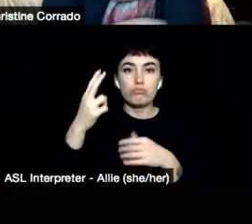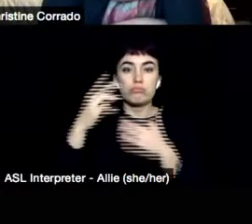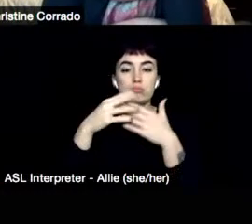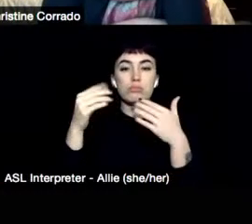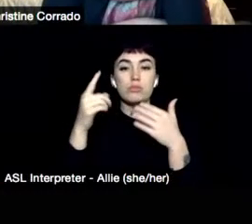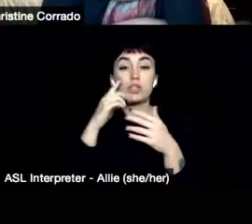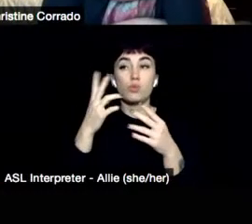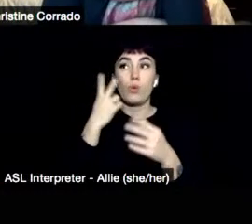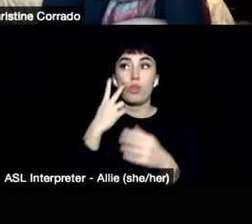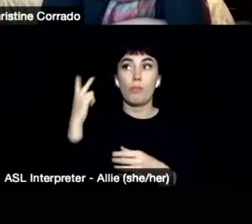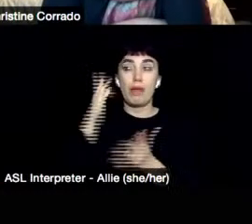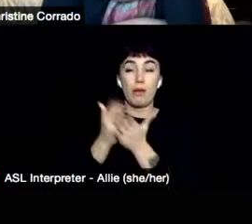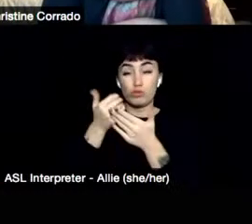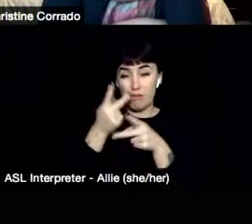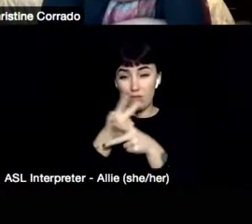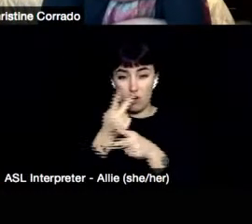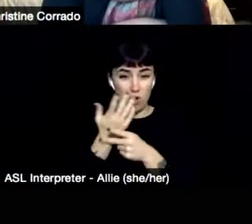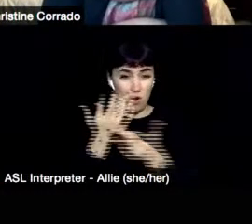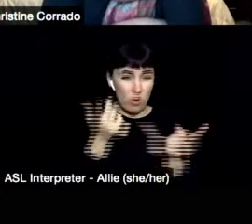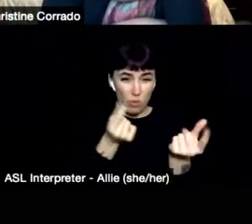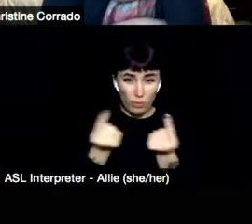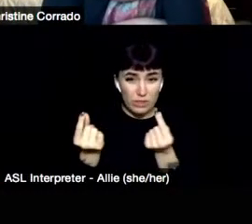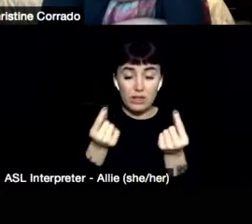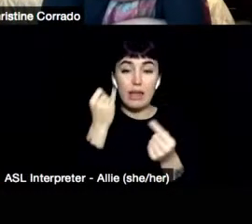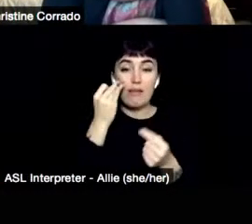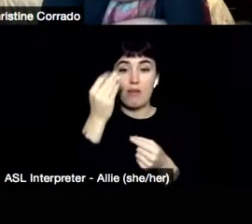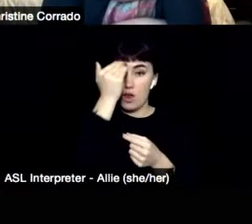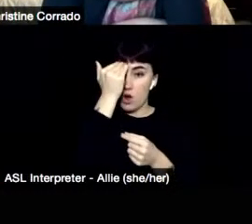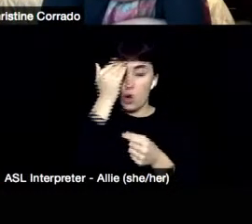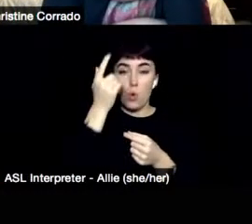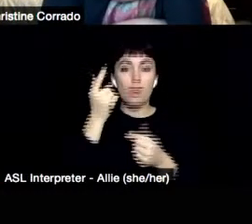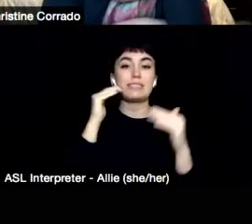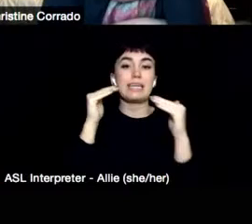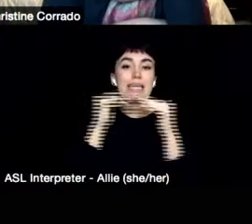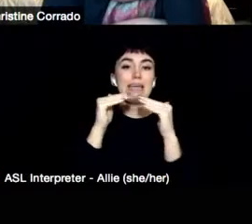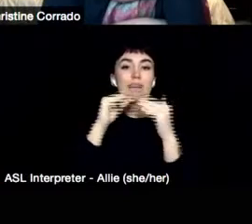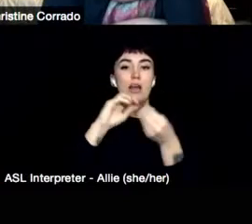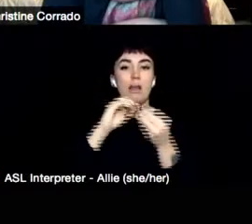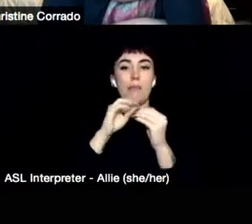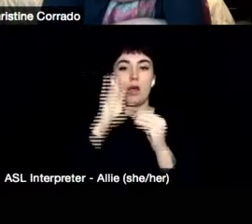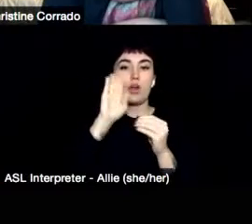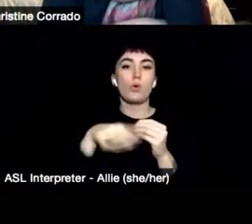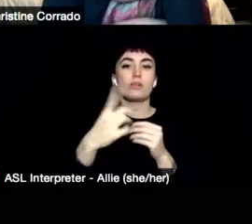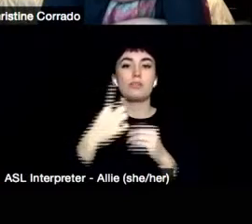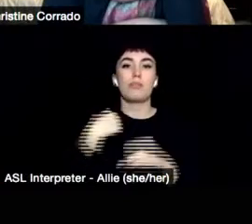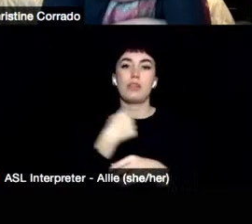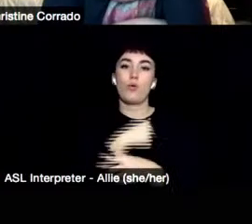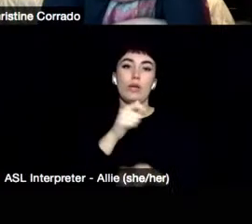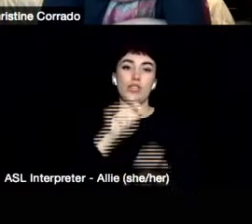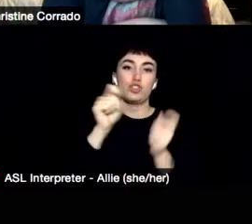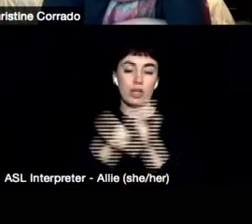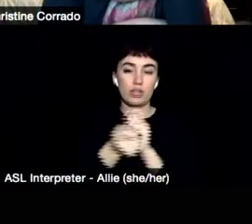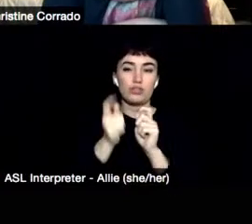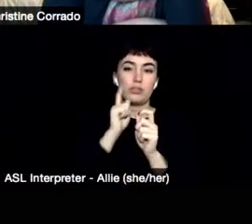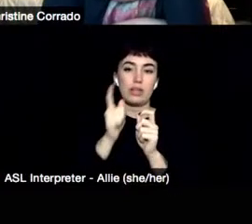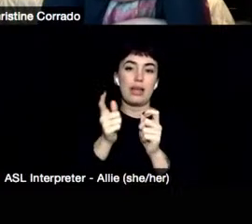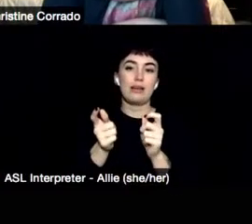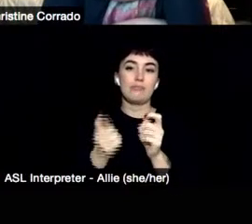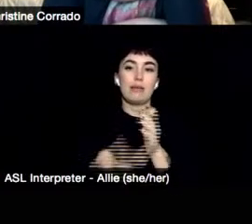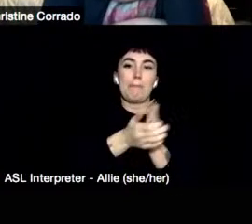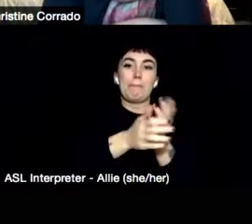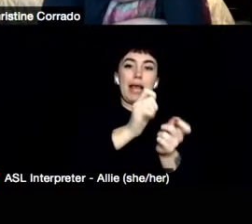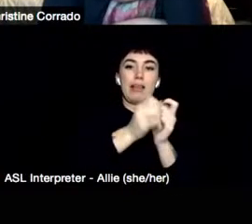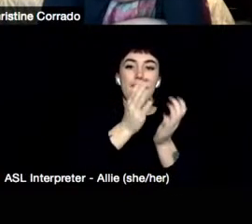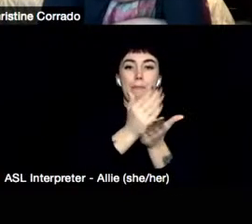budget and we're trying to figure out what we were doing. If I know it's an even number, I know it's something that we changed and amended the budget by